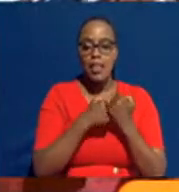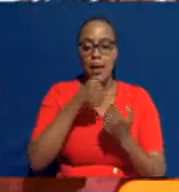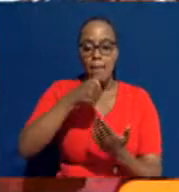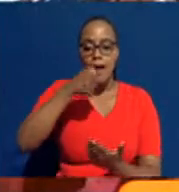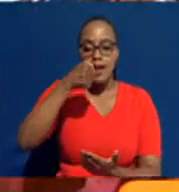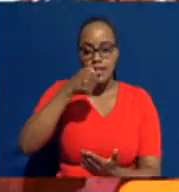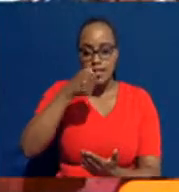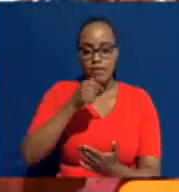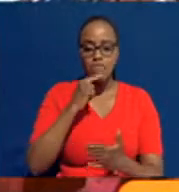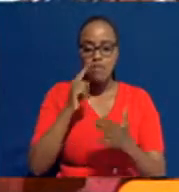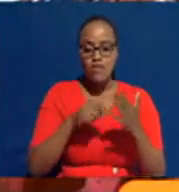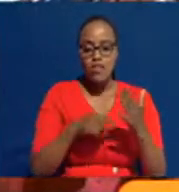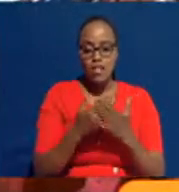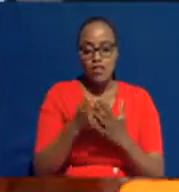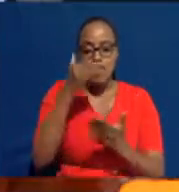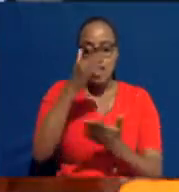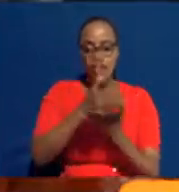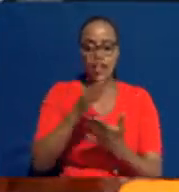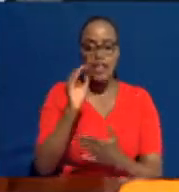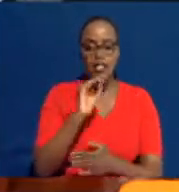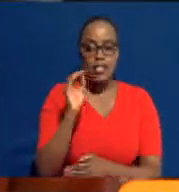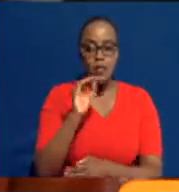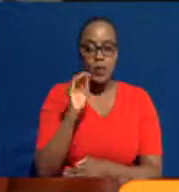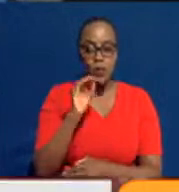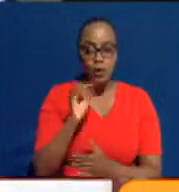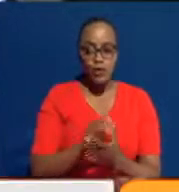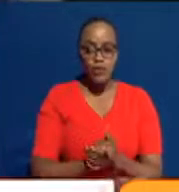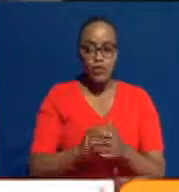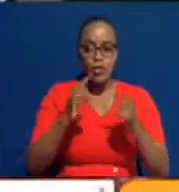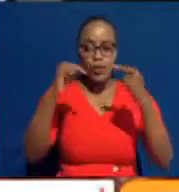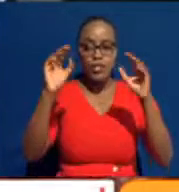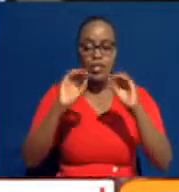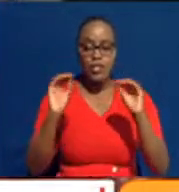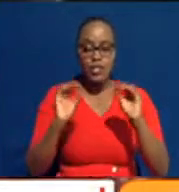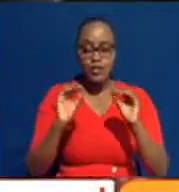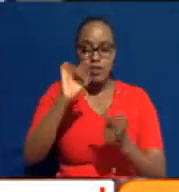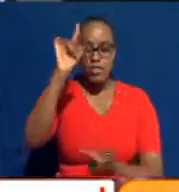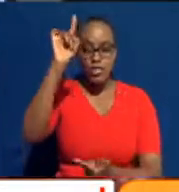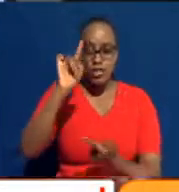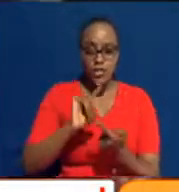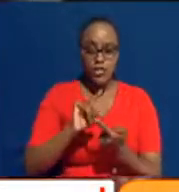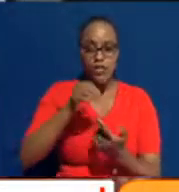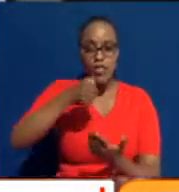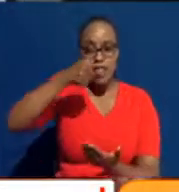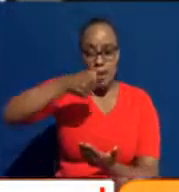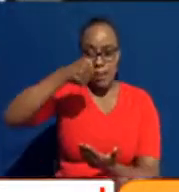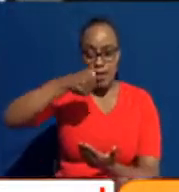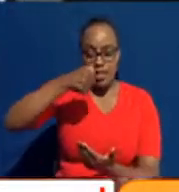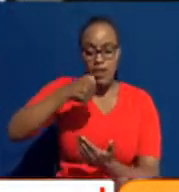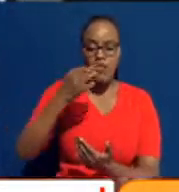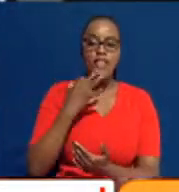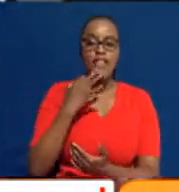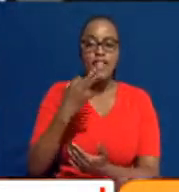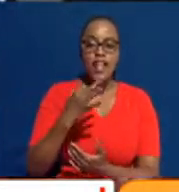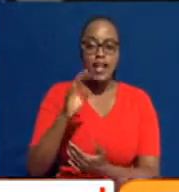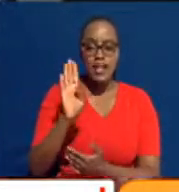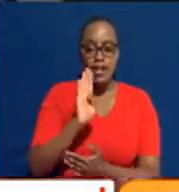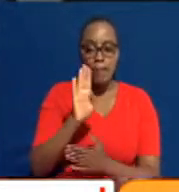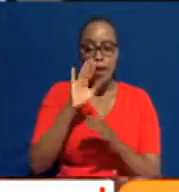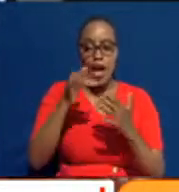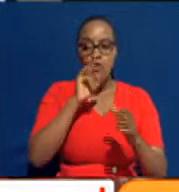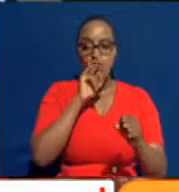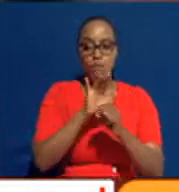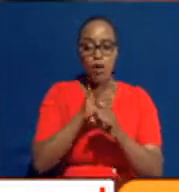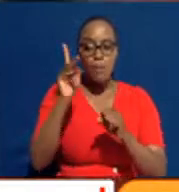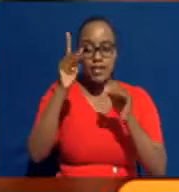budget, terming it unrealistic. You have not succeeded in reducing the budget with 300 billion as you